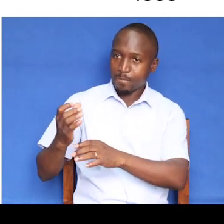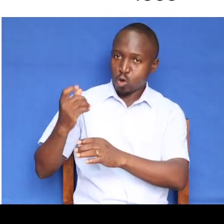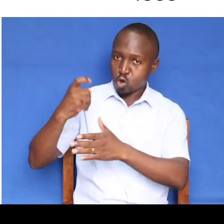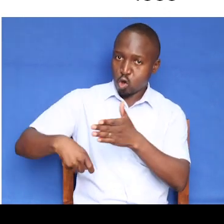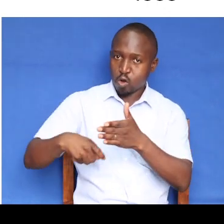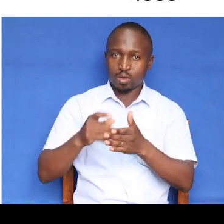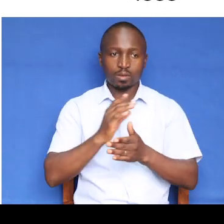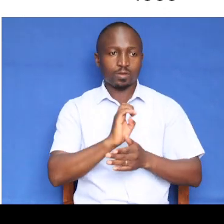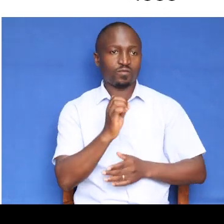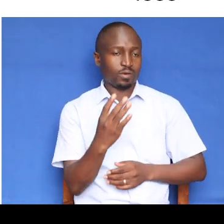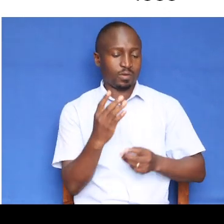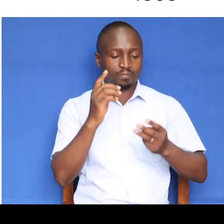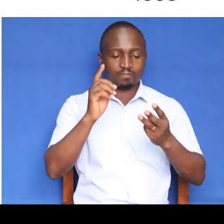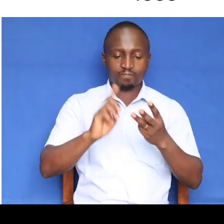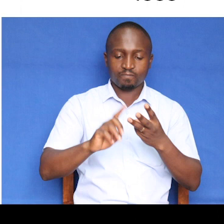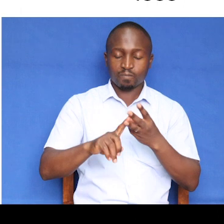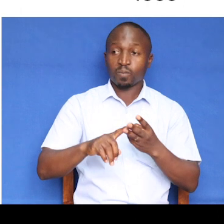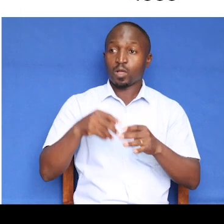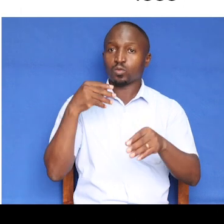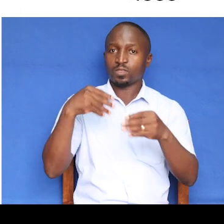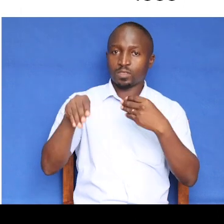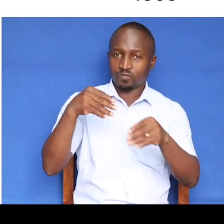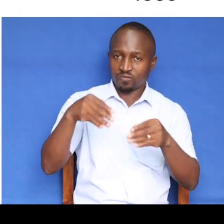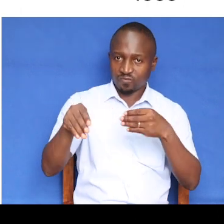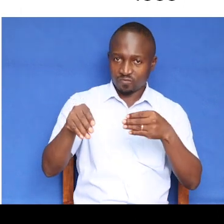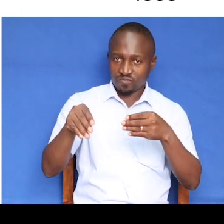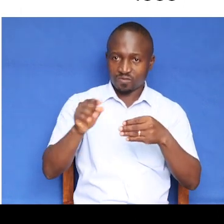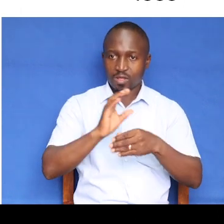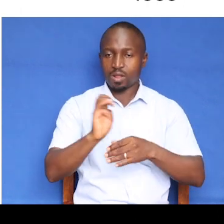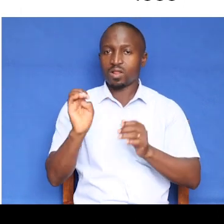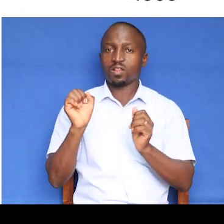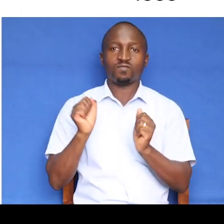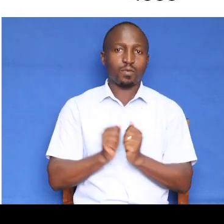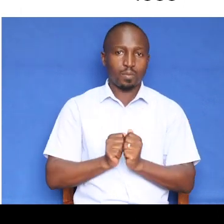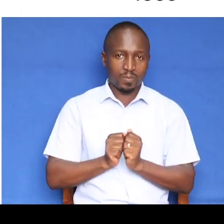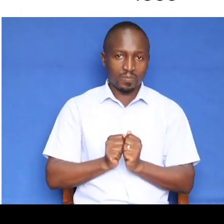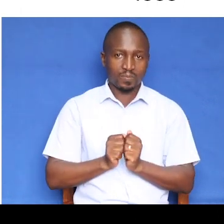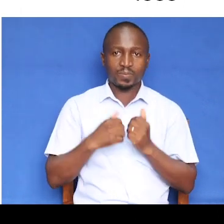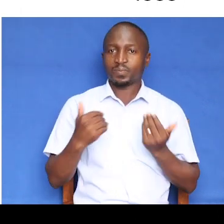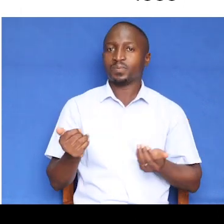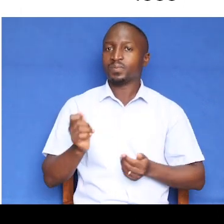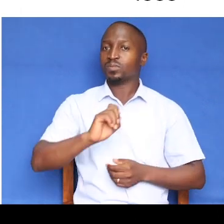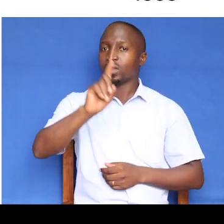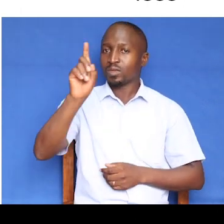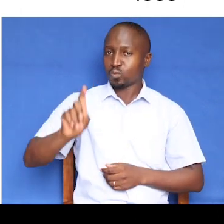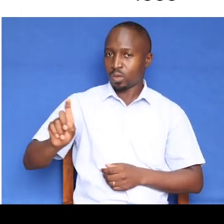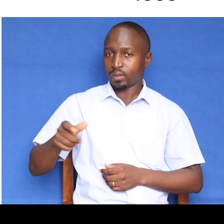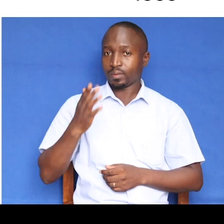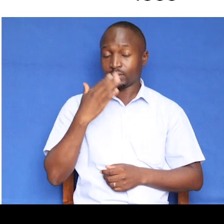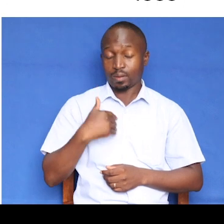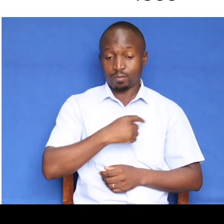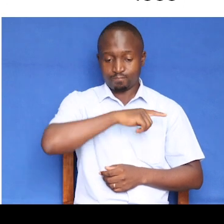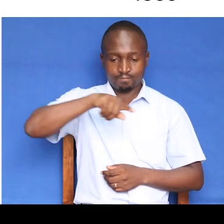tax 4,000, and the depreciation is 10,000. The question